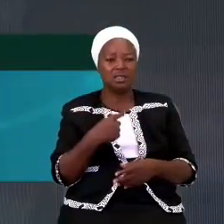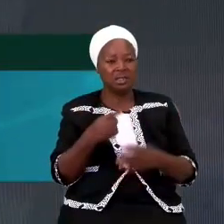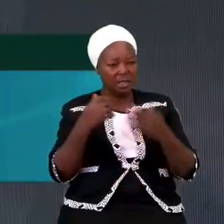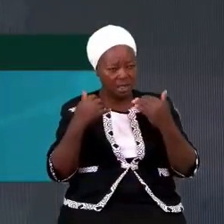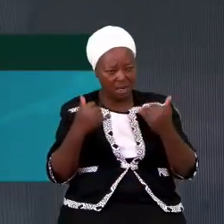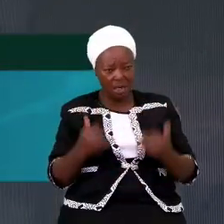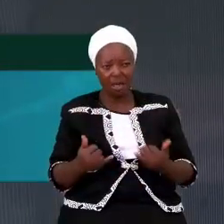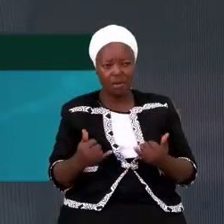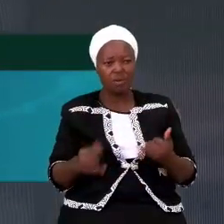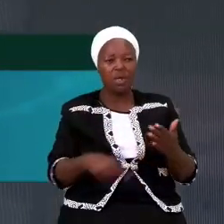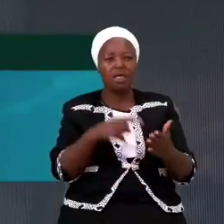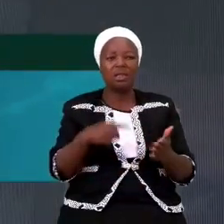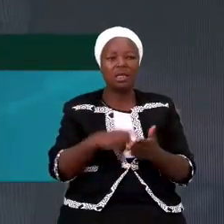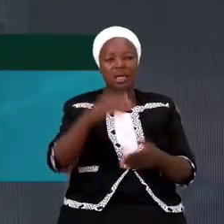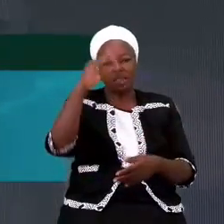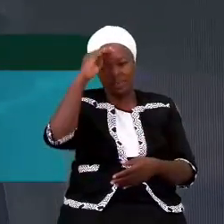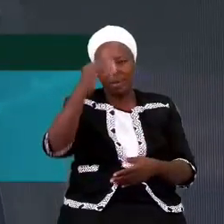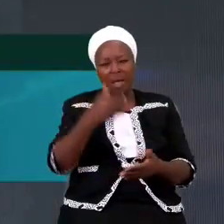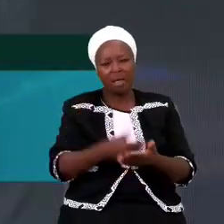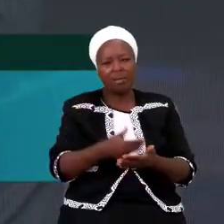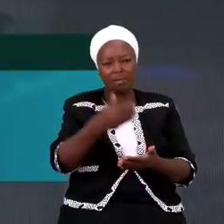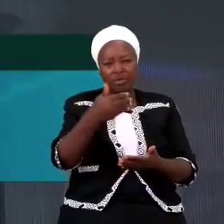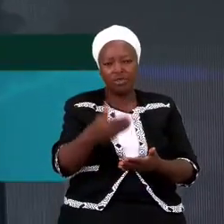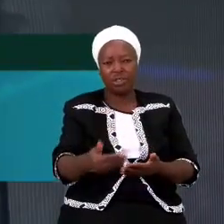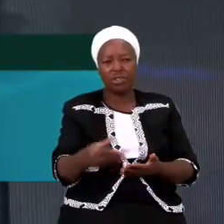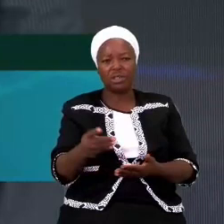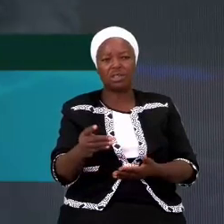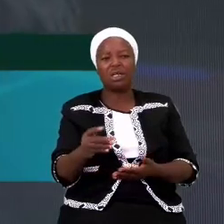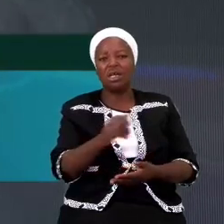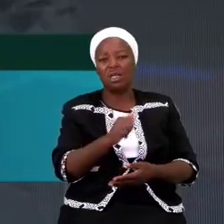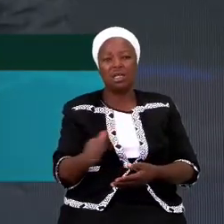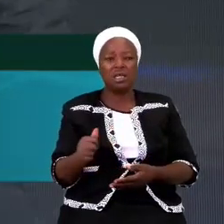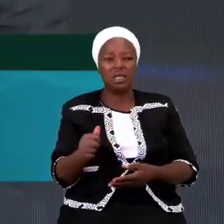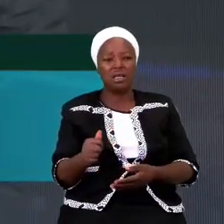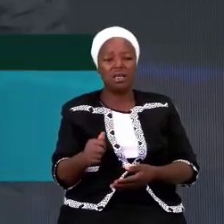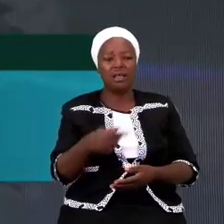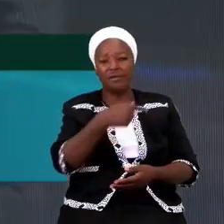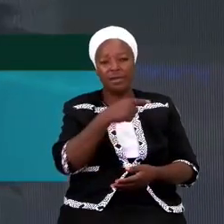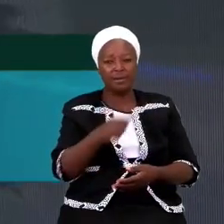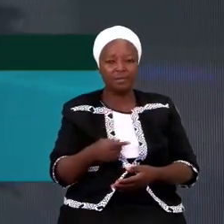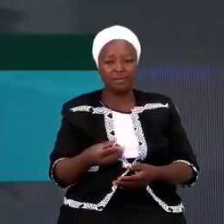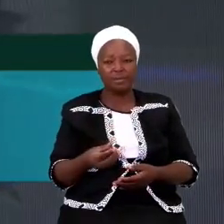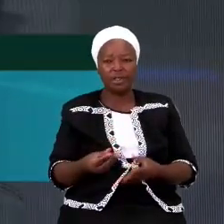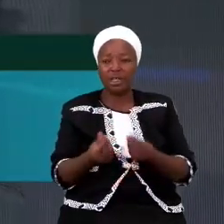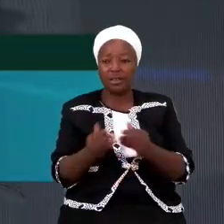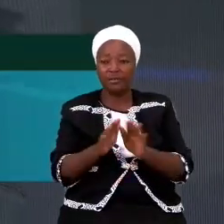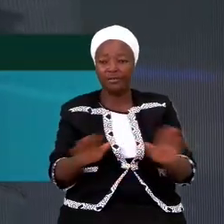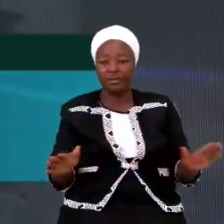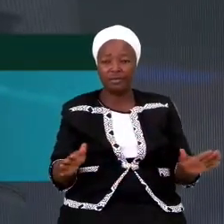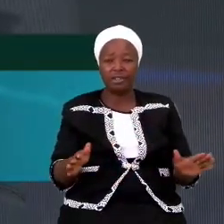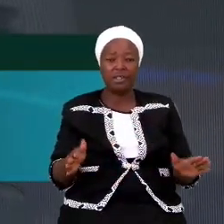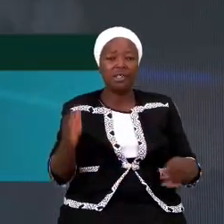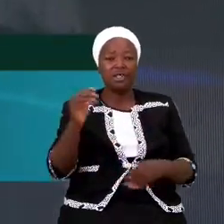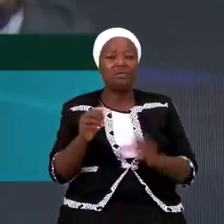the reward of iniquity. It's talking about Judas, a backslider, a sinner, an